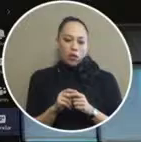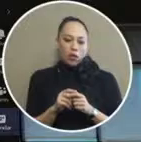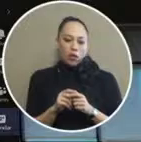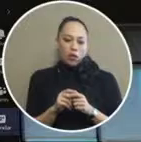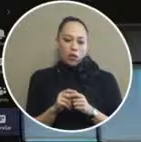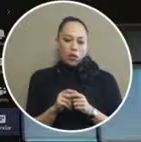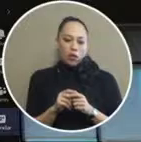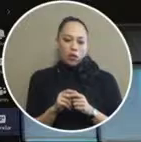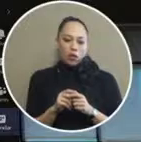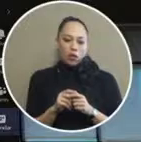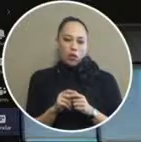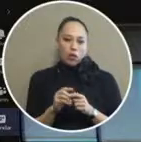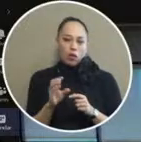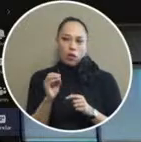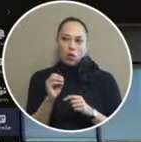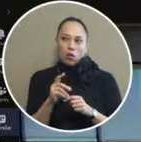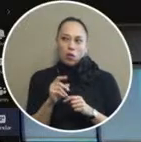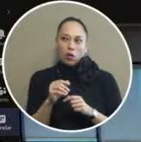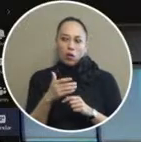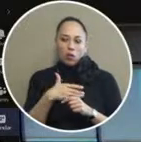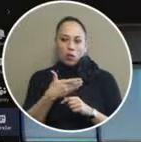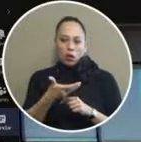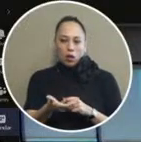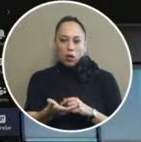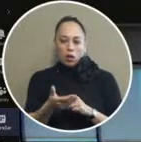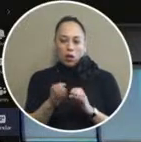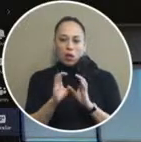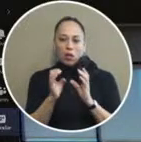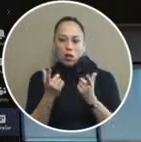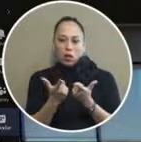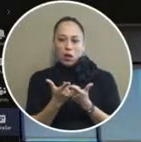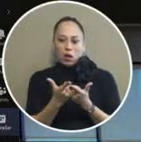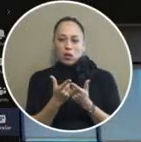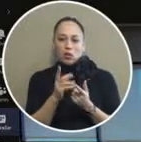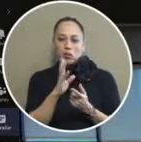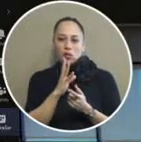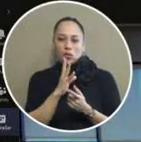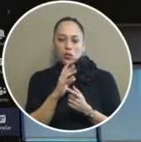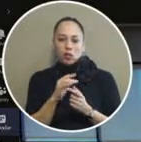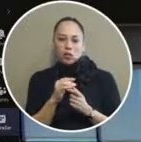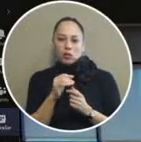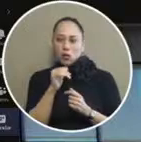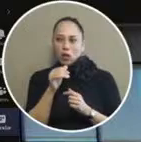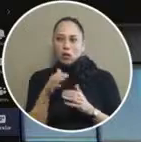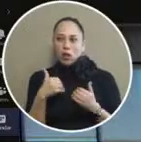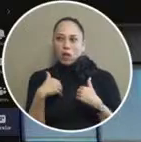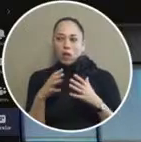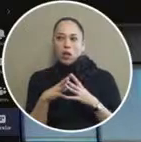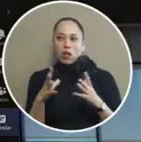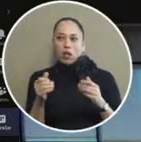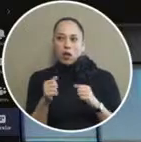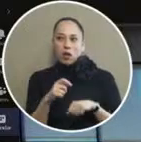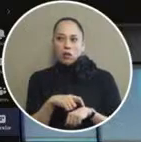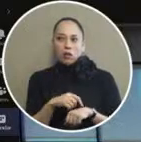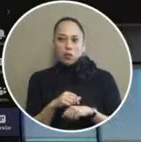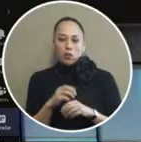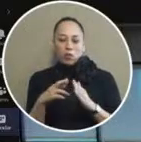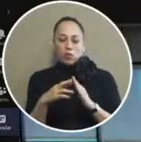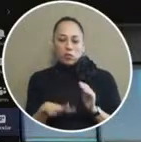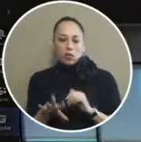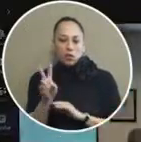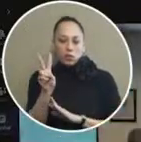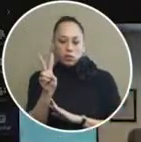I'll let the rest of council speak before asking questions. I don't want to take up too much time. Representative Manella?